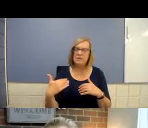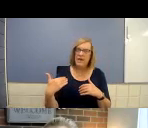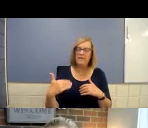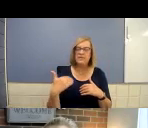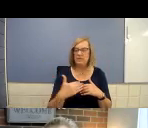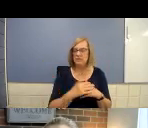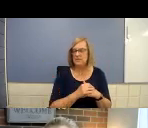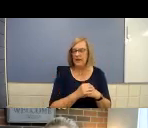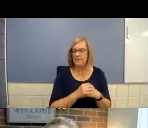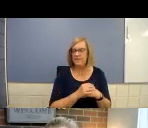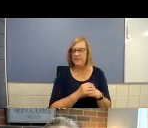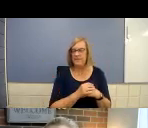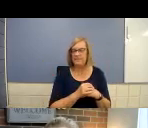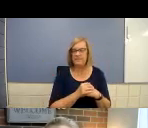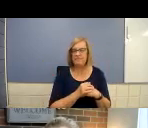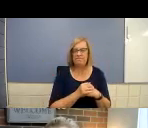you to have the skills to take.